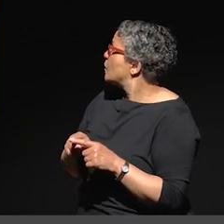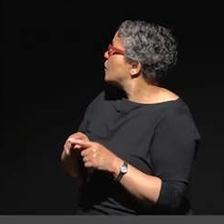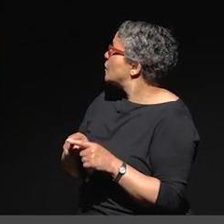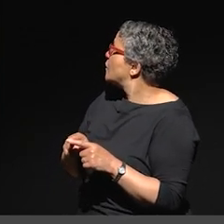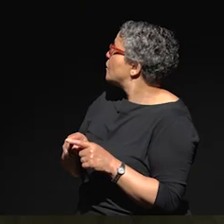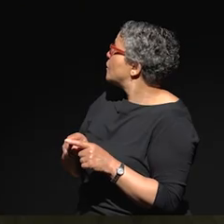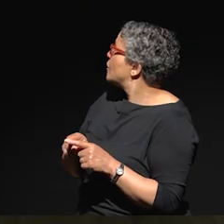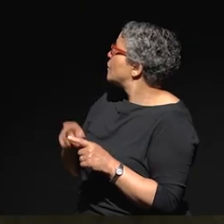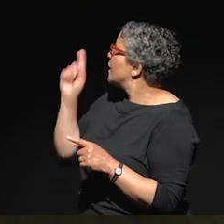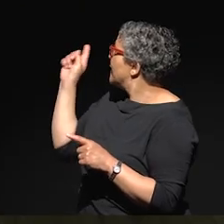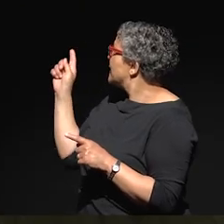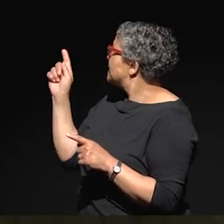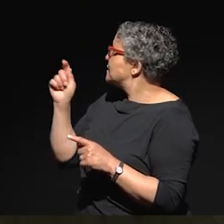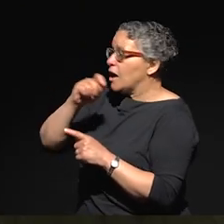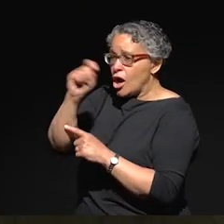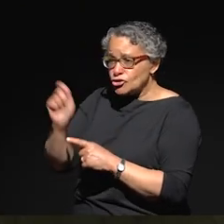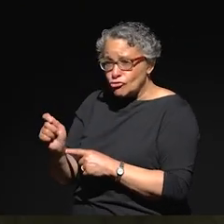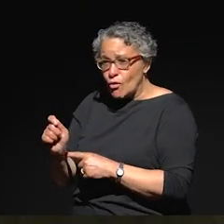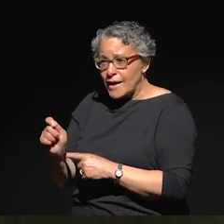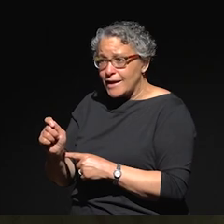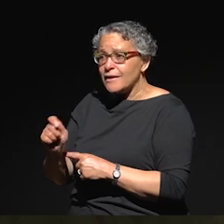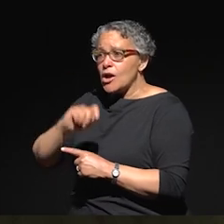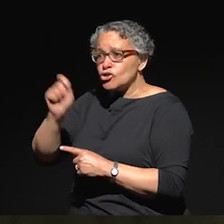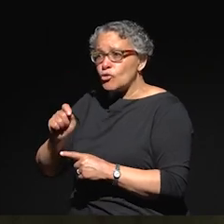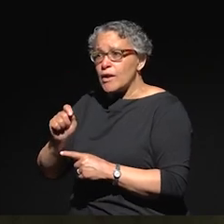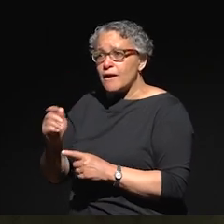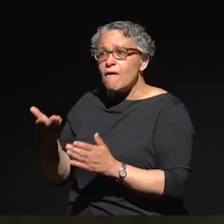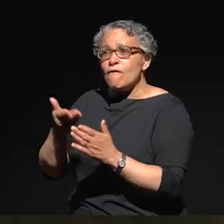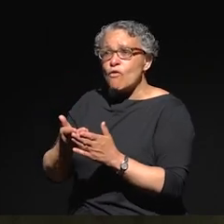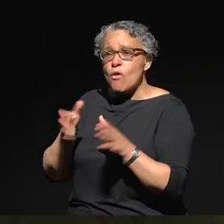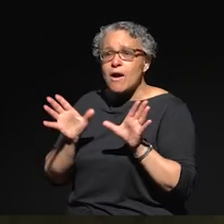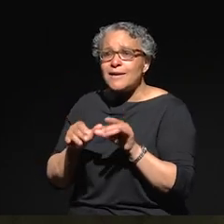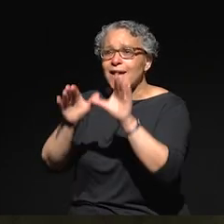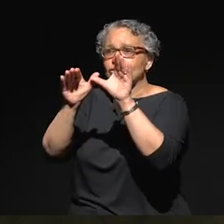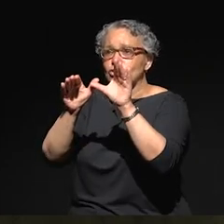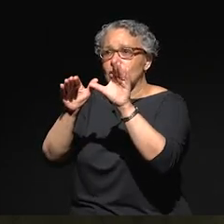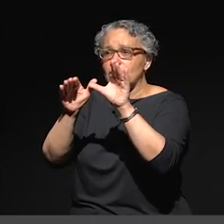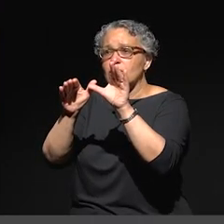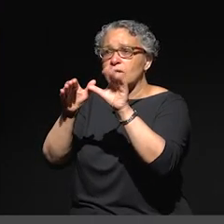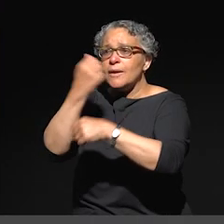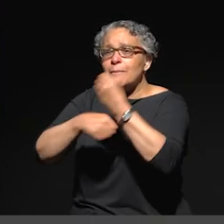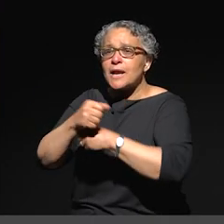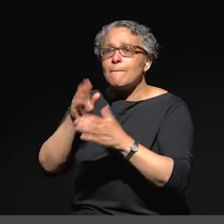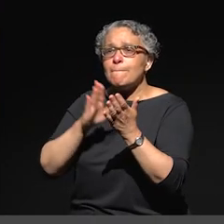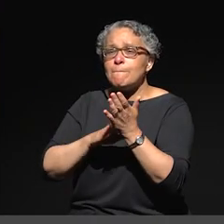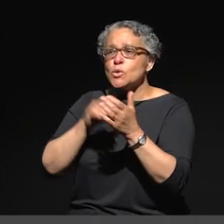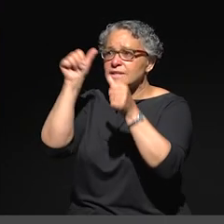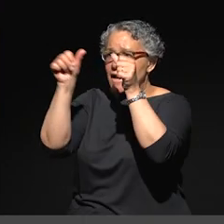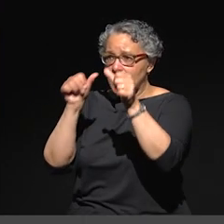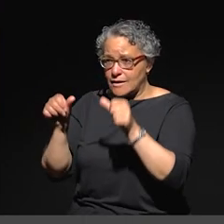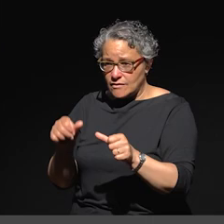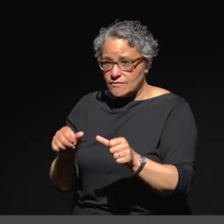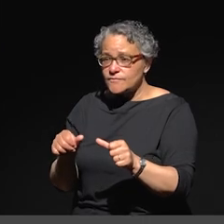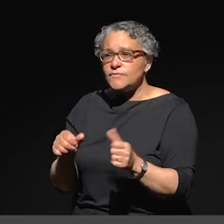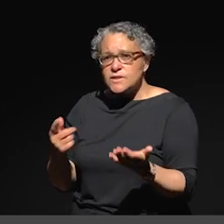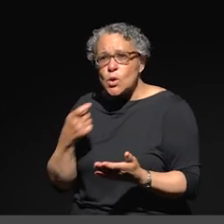It's one of these angels. Now I suddenly can't spot it. But that's Raphael's design for the mosaicist to convert to mosaic. So this is what Raphael